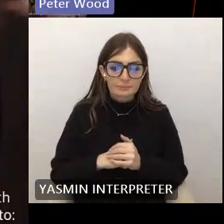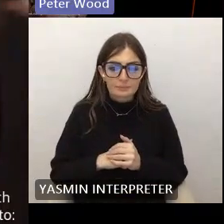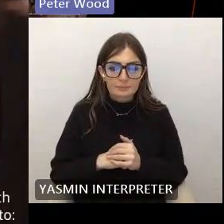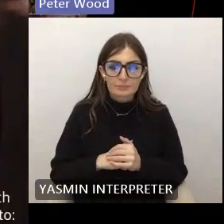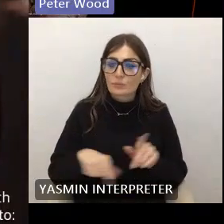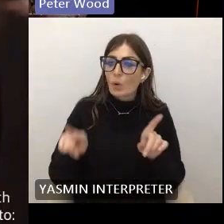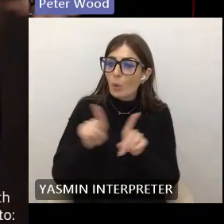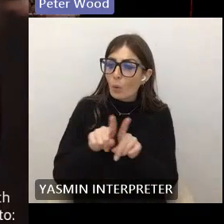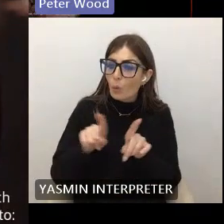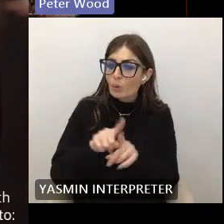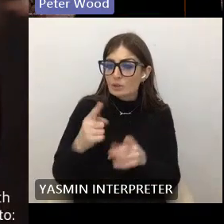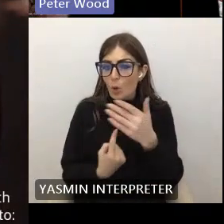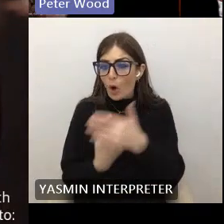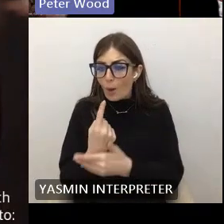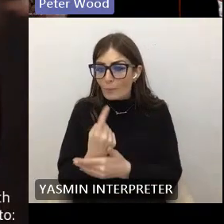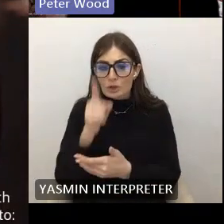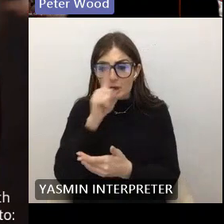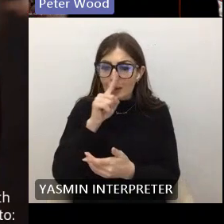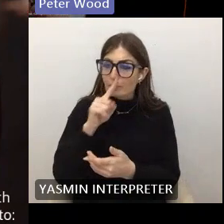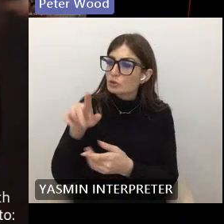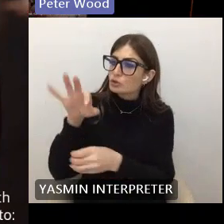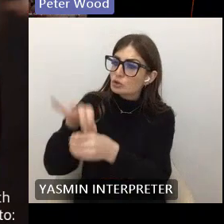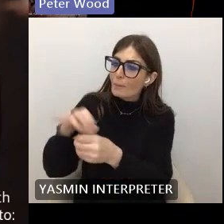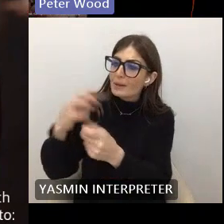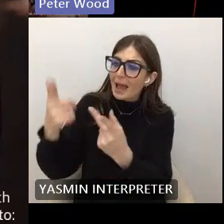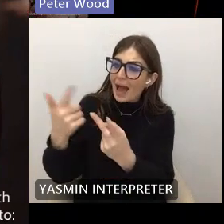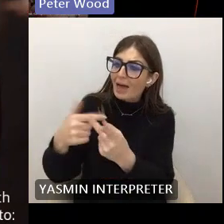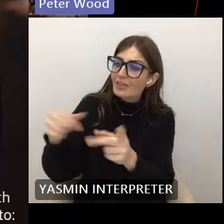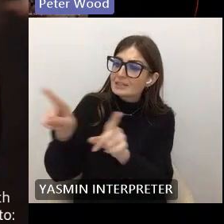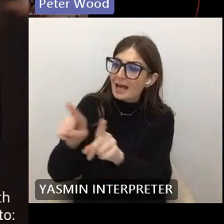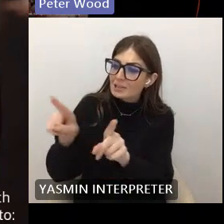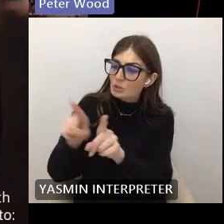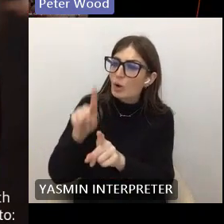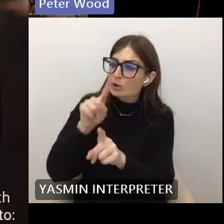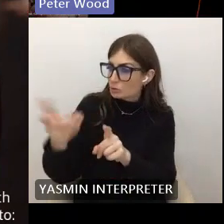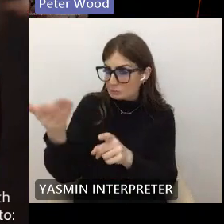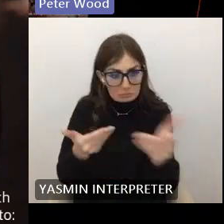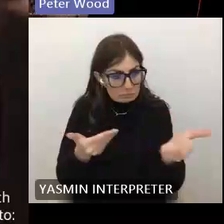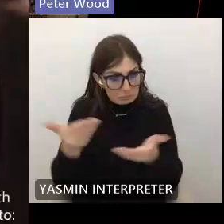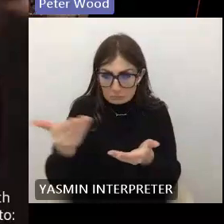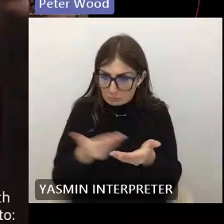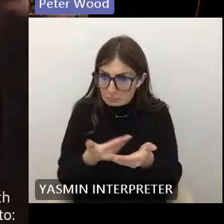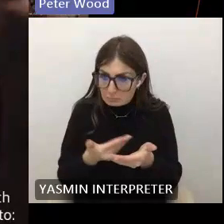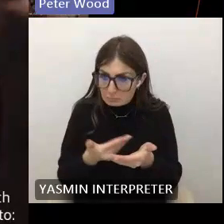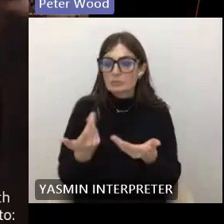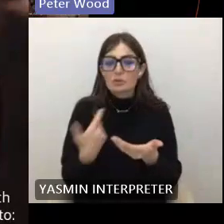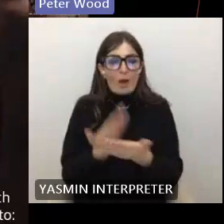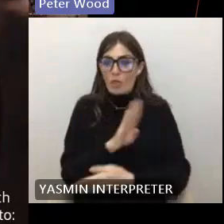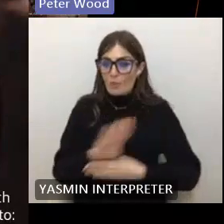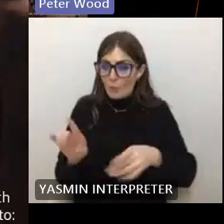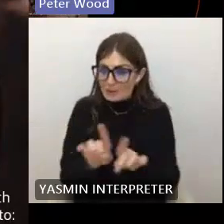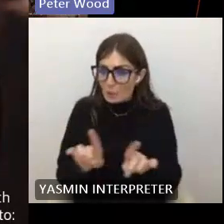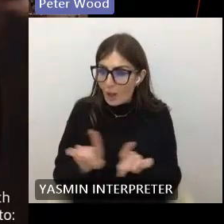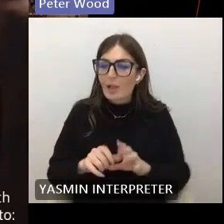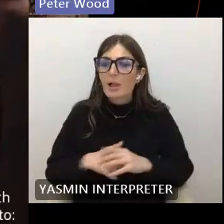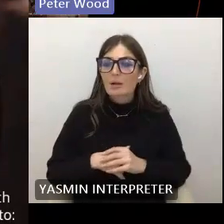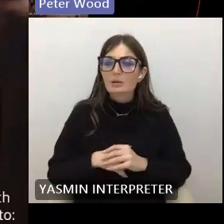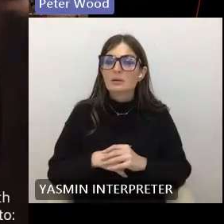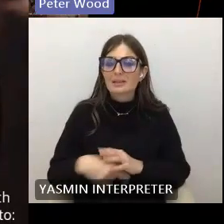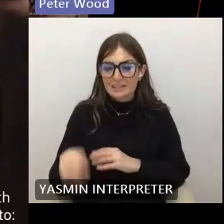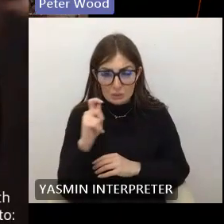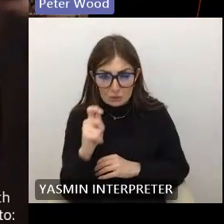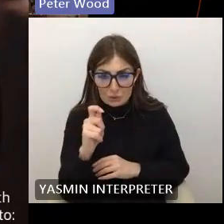opportunity for people to nominate others, as long as you speak to them first, to put them forward to sit on these boards as well. There'll soon